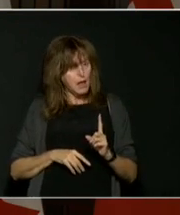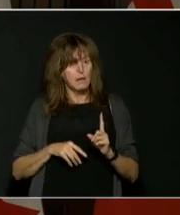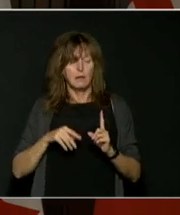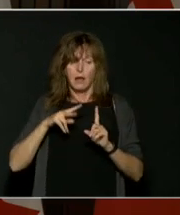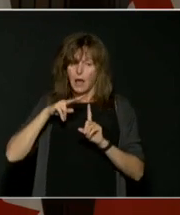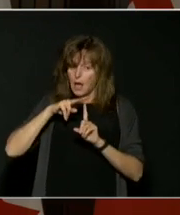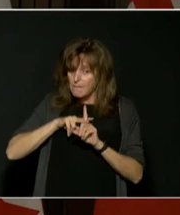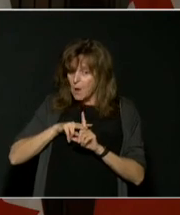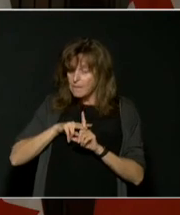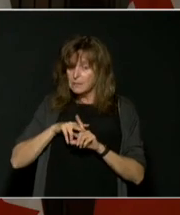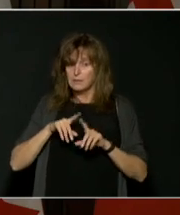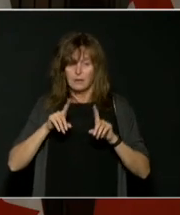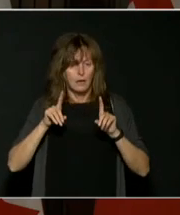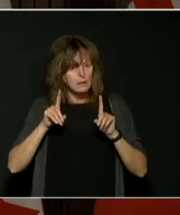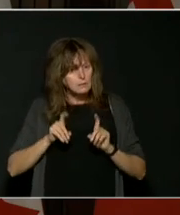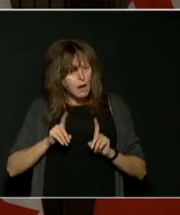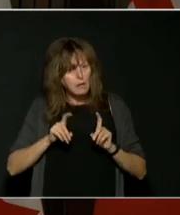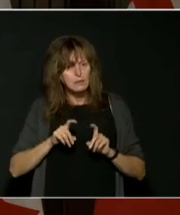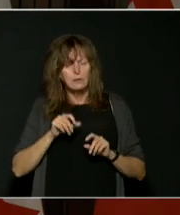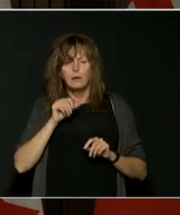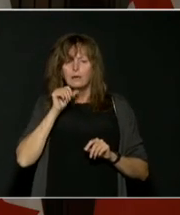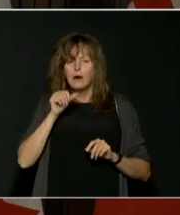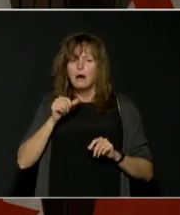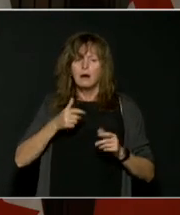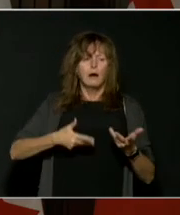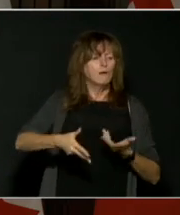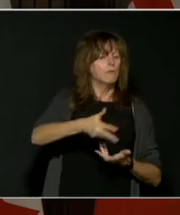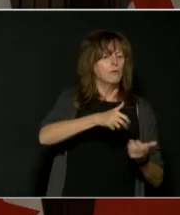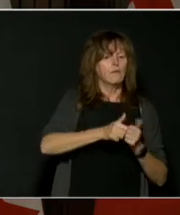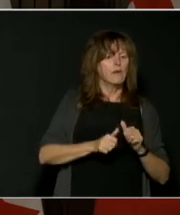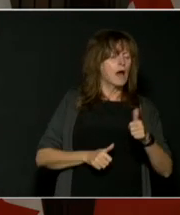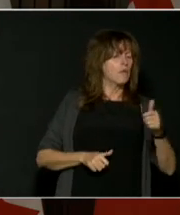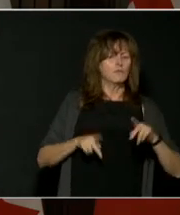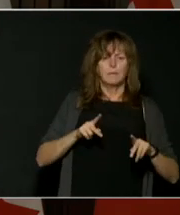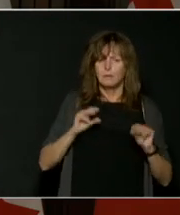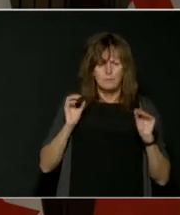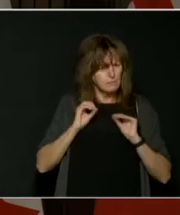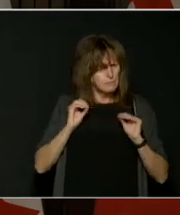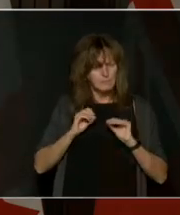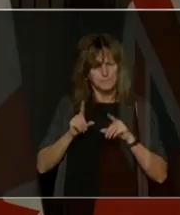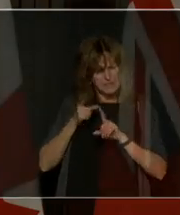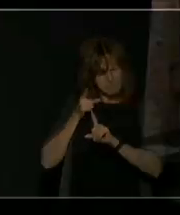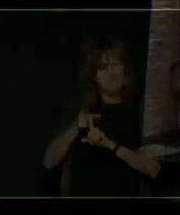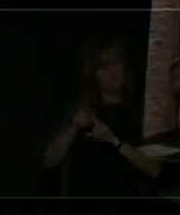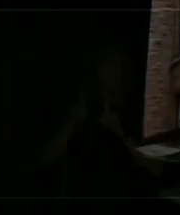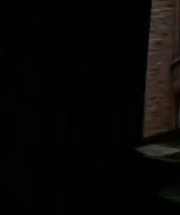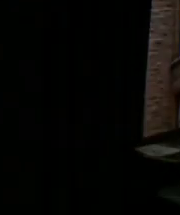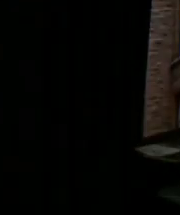mixing with other people in the pharmacy. Thanks, everyone. Thank you.